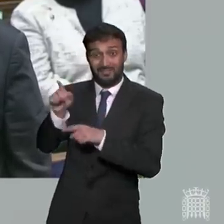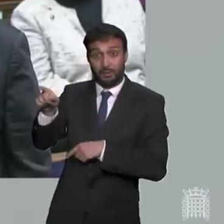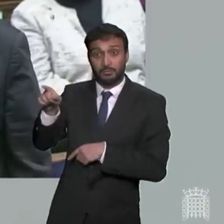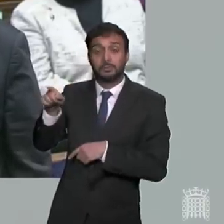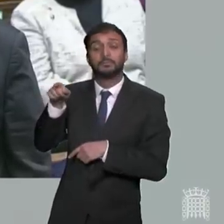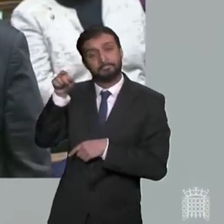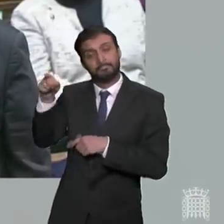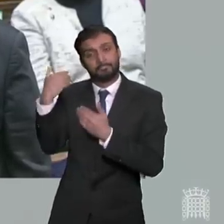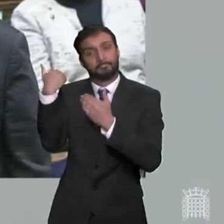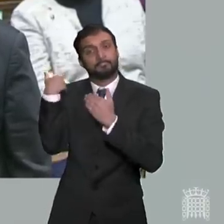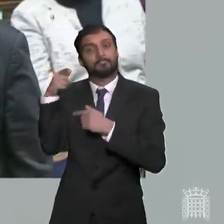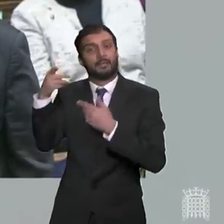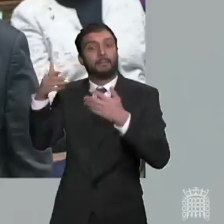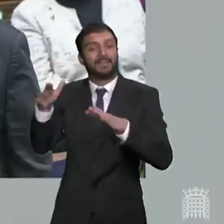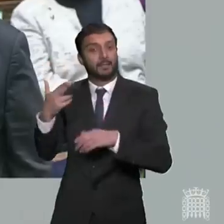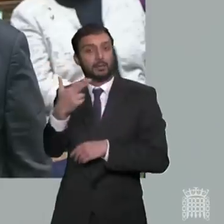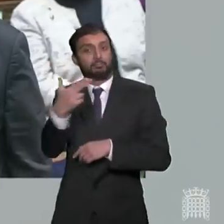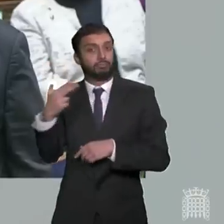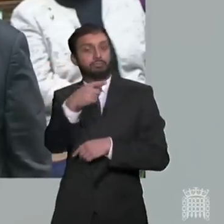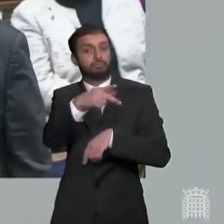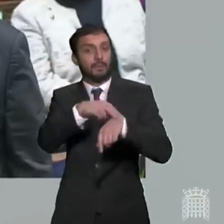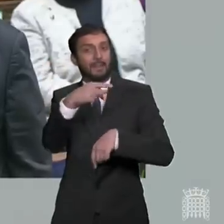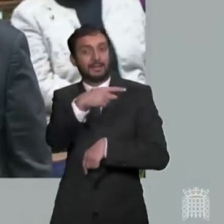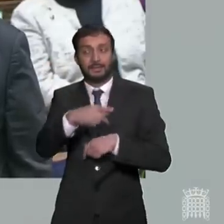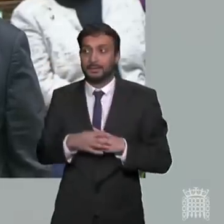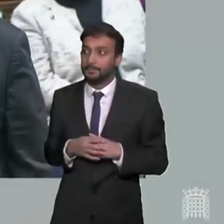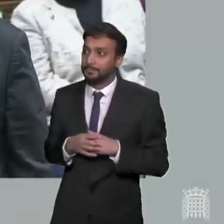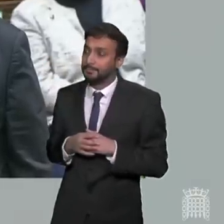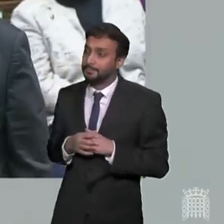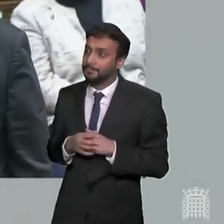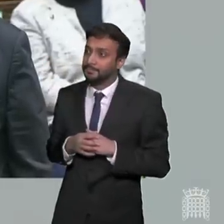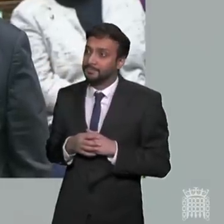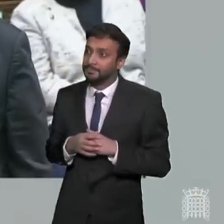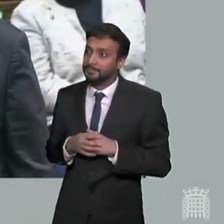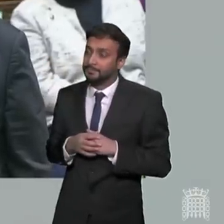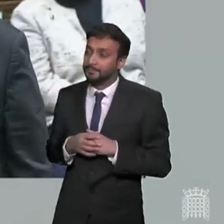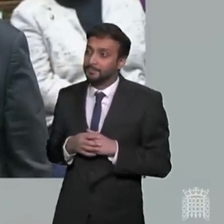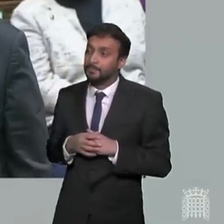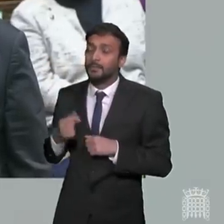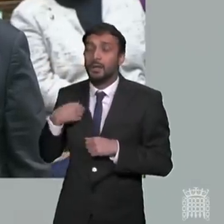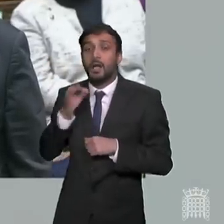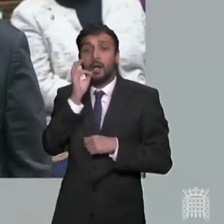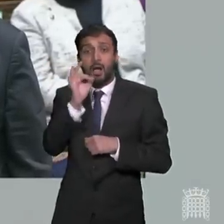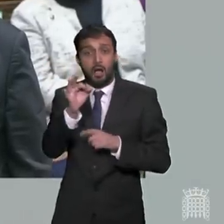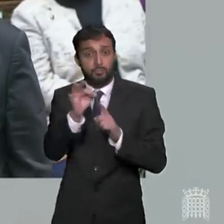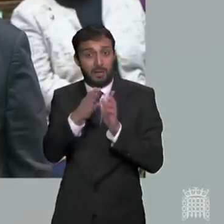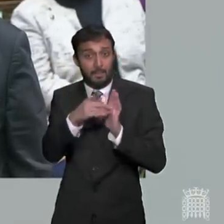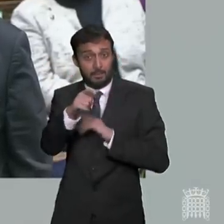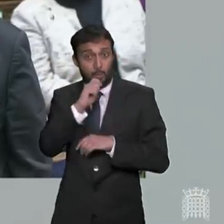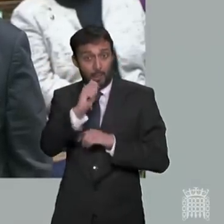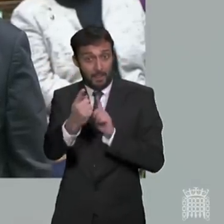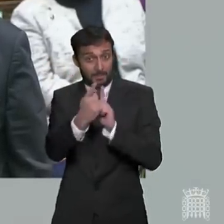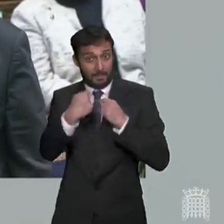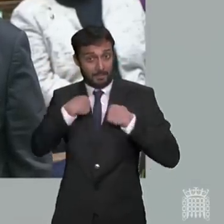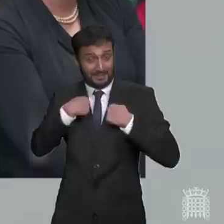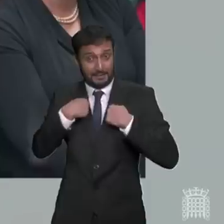shooting of WPC Yvonne Fletcher on the doctrine of common design." Will the Prime Minister meet with me to see how this case may be taken